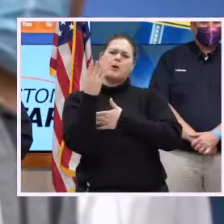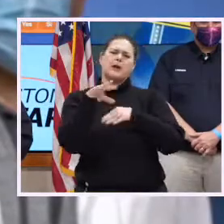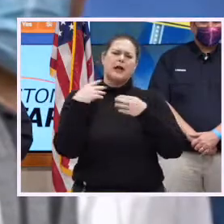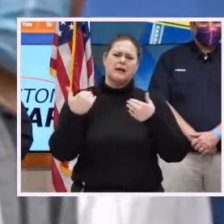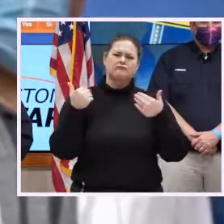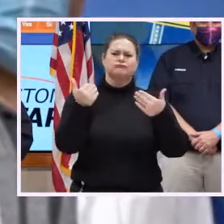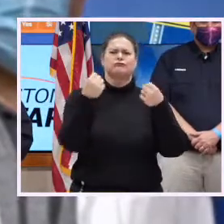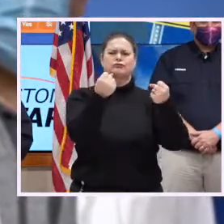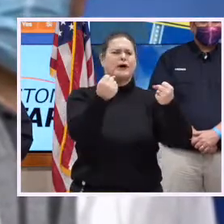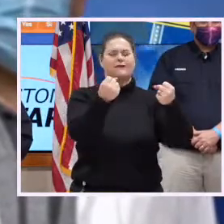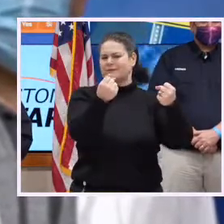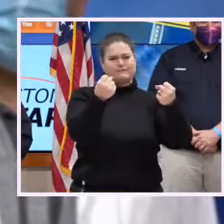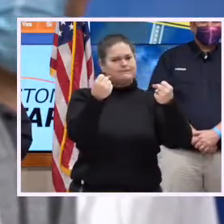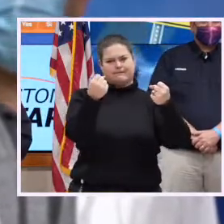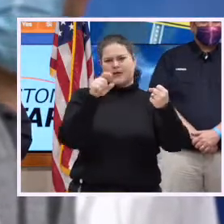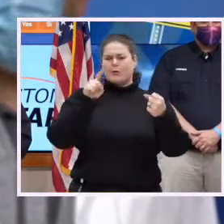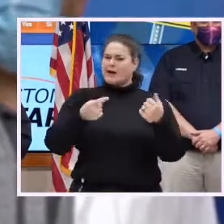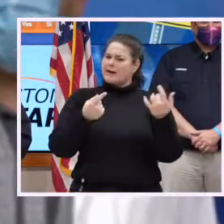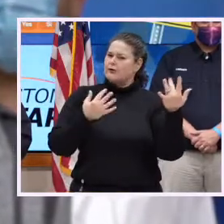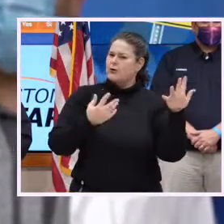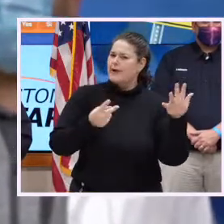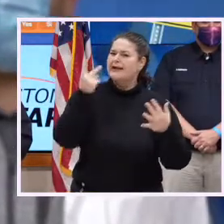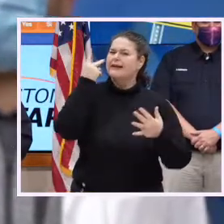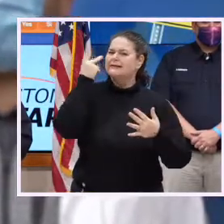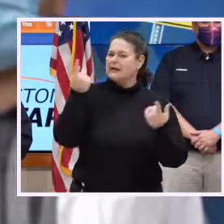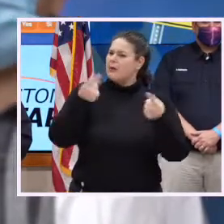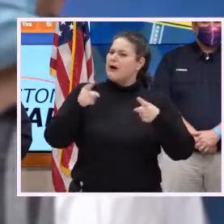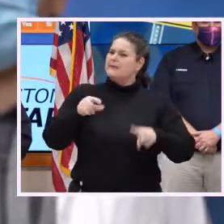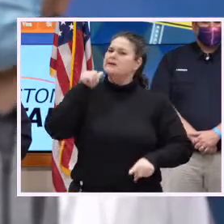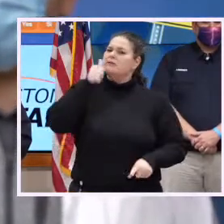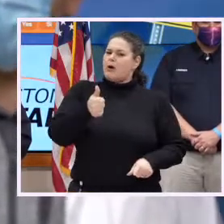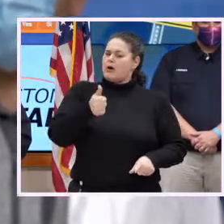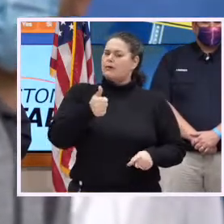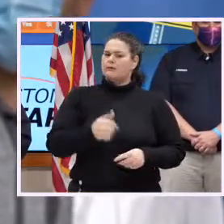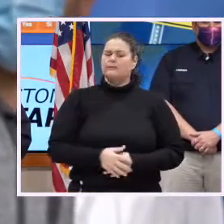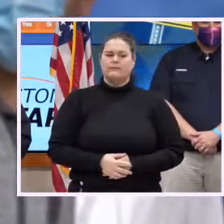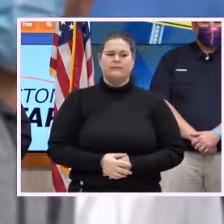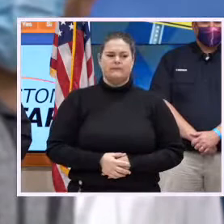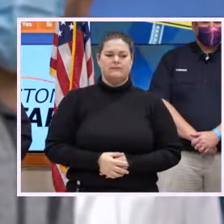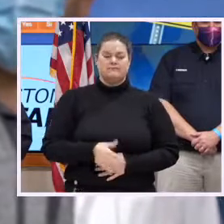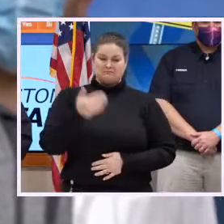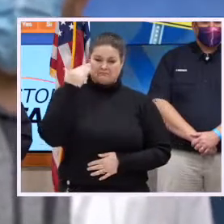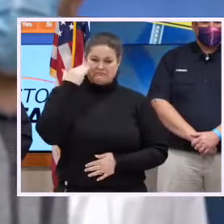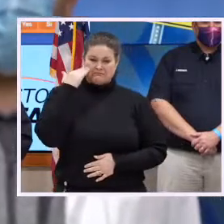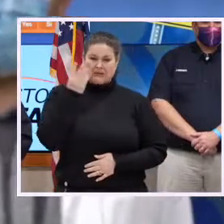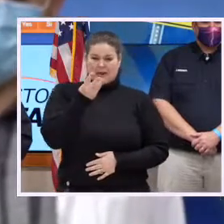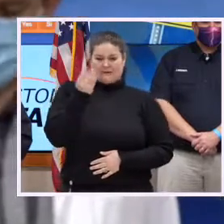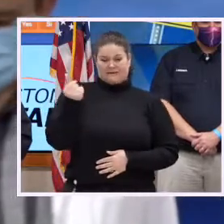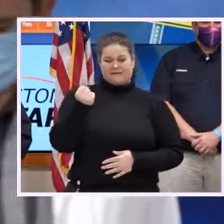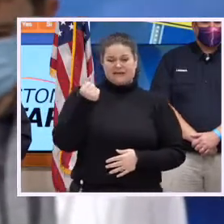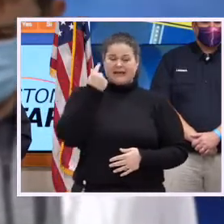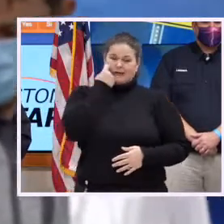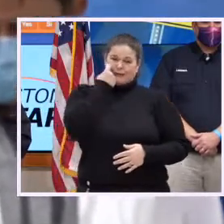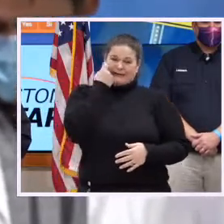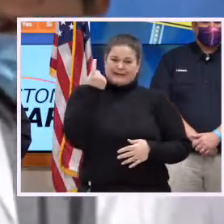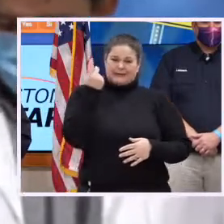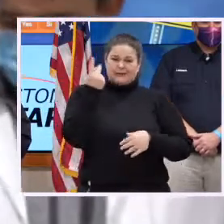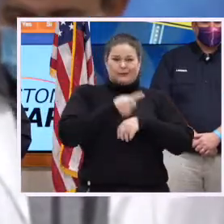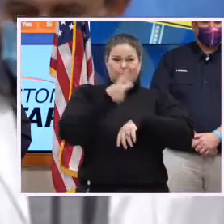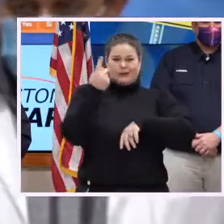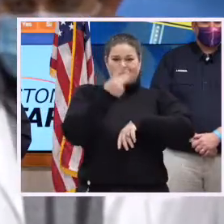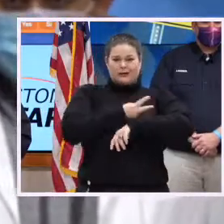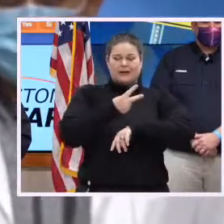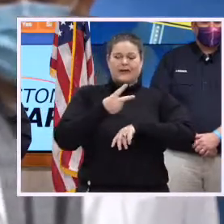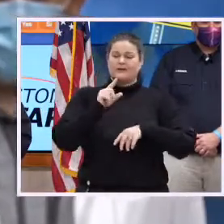wait until into the day, and we'll keep folks informed. We know that people did well over the past couple of days. The first responders continue to